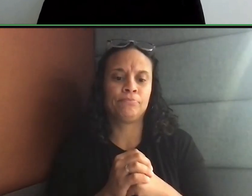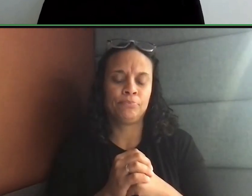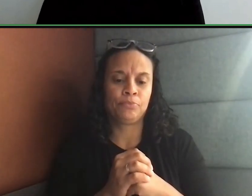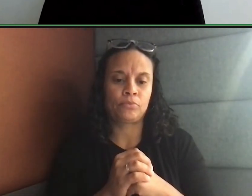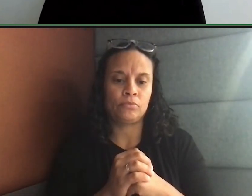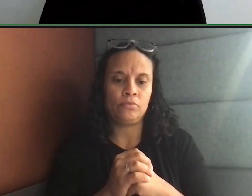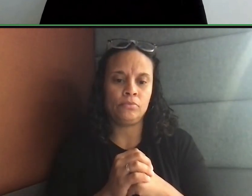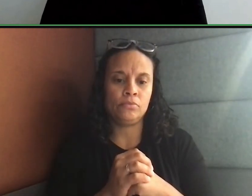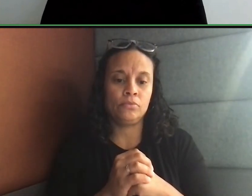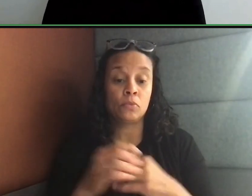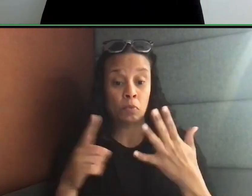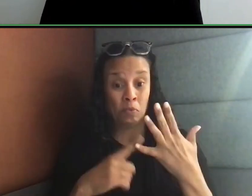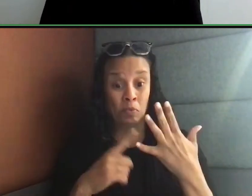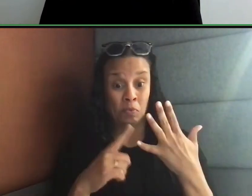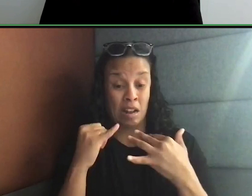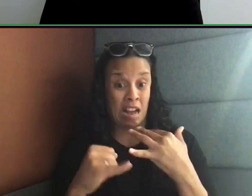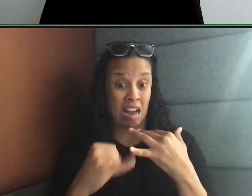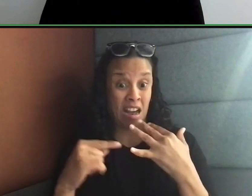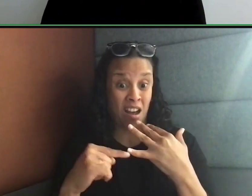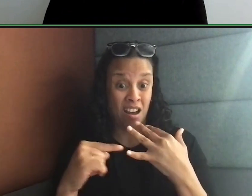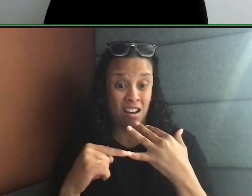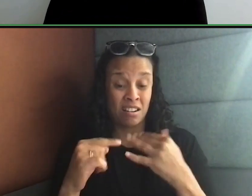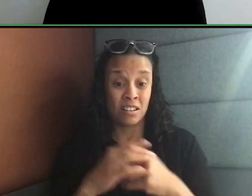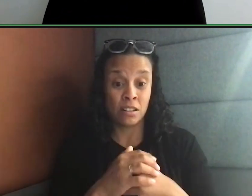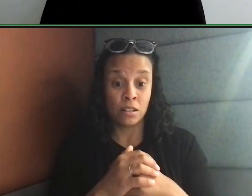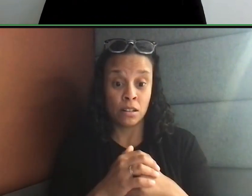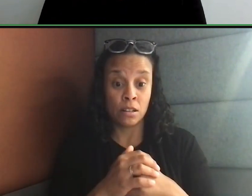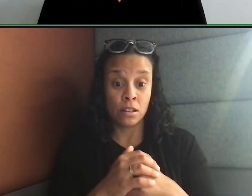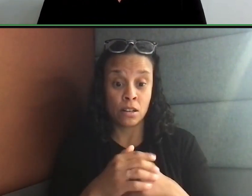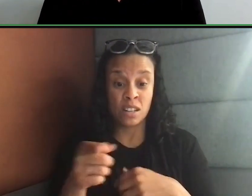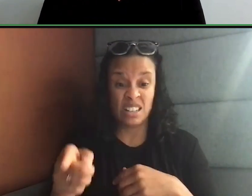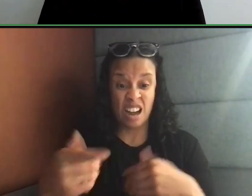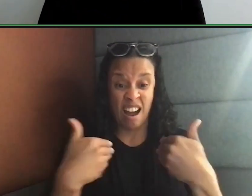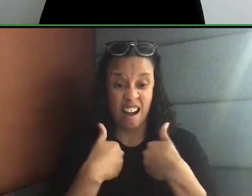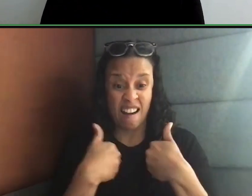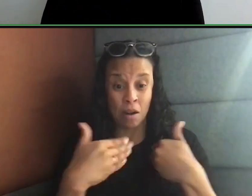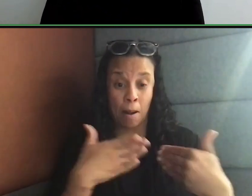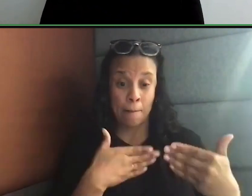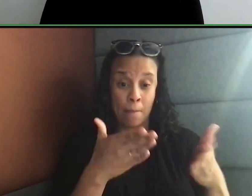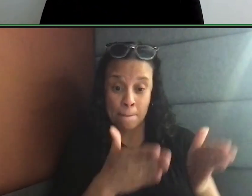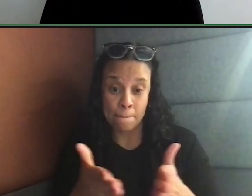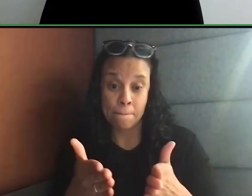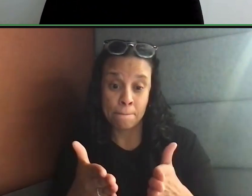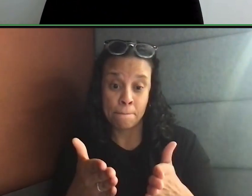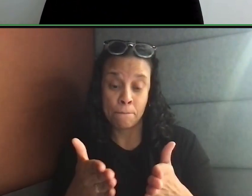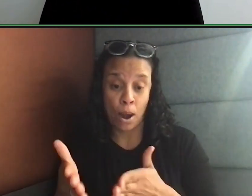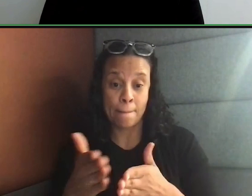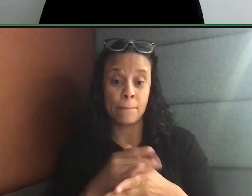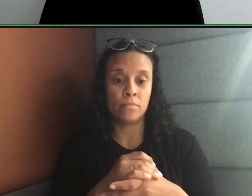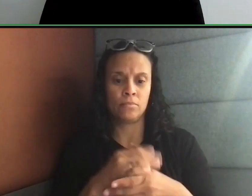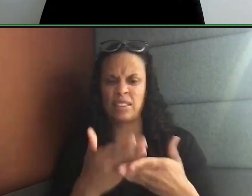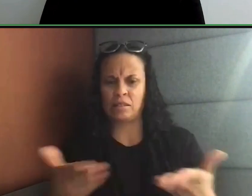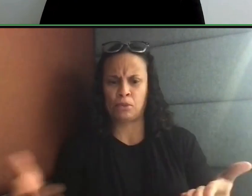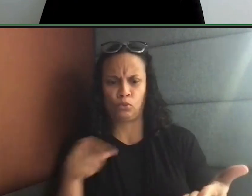Finally, are they incorporating prep materials? So hopefully they've received prep and they are using the